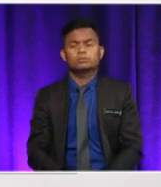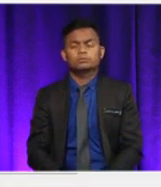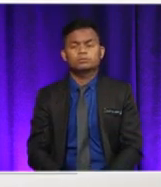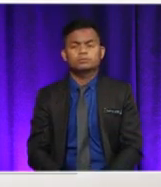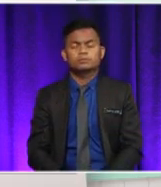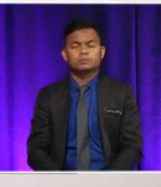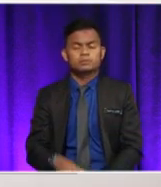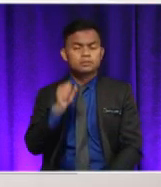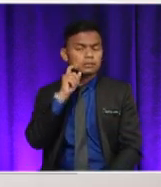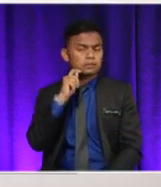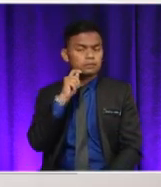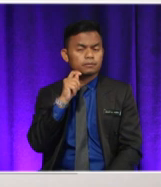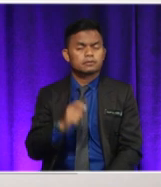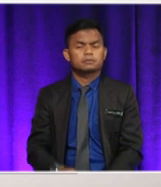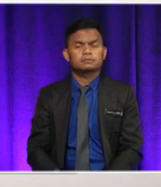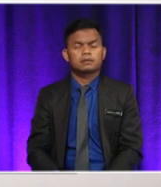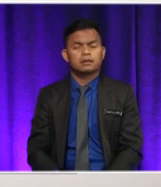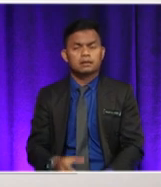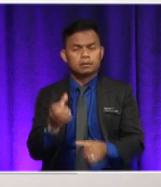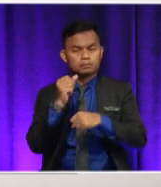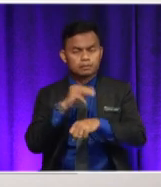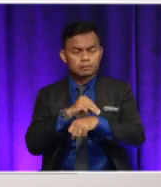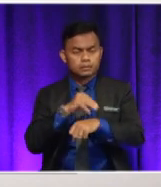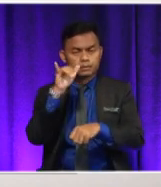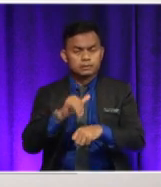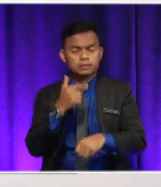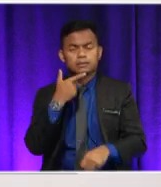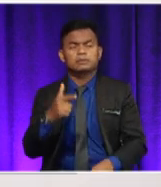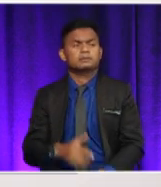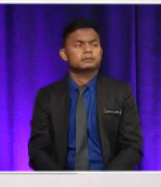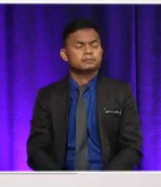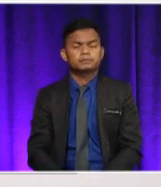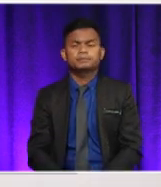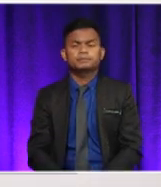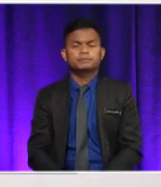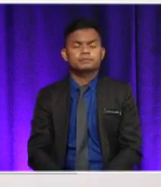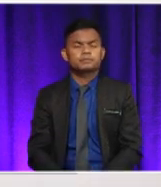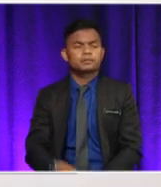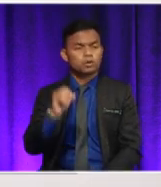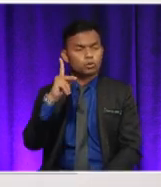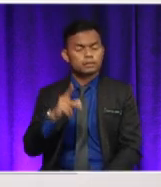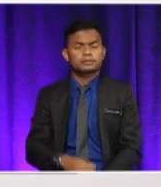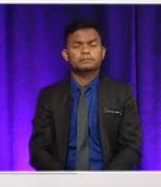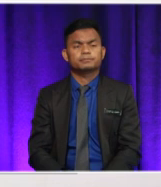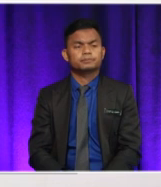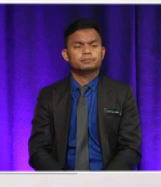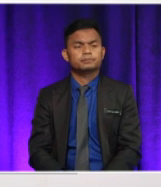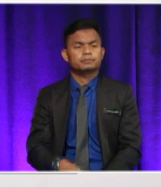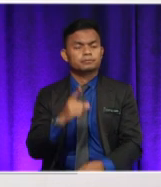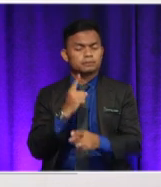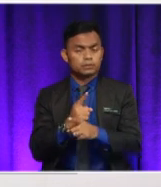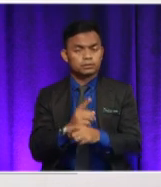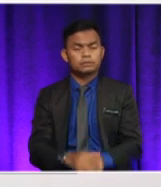and how the walk takes longer time than what he expected. Okay, So yes, that's